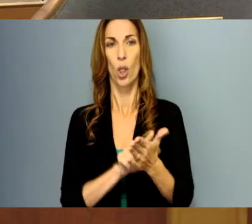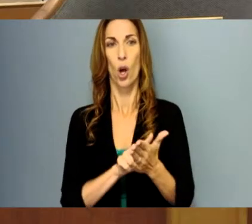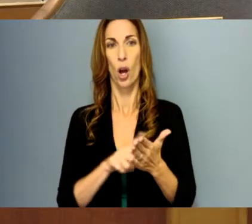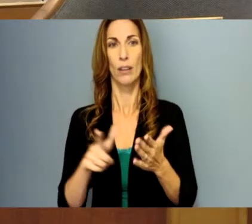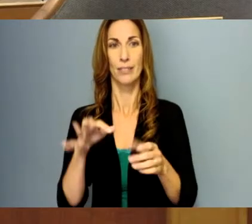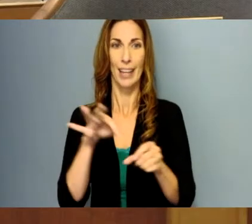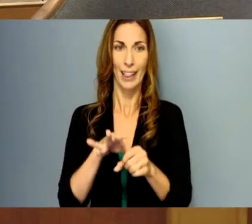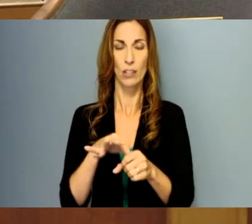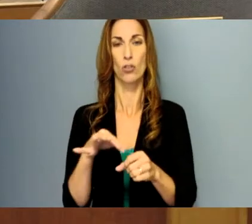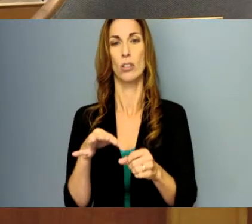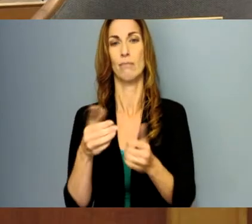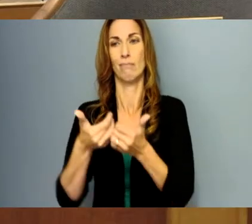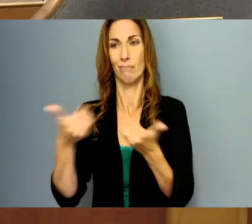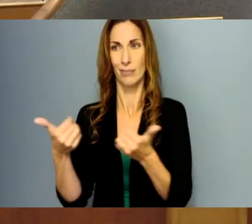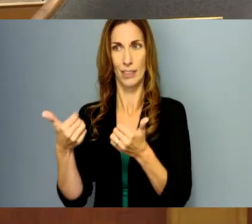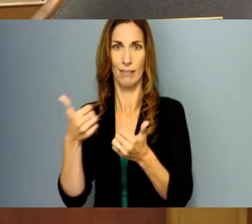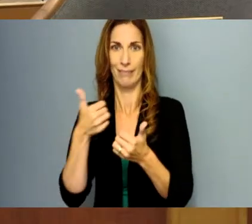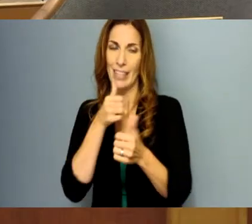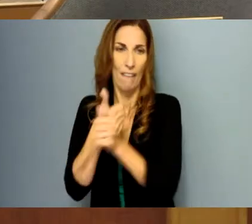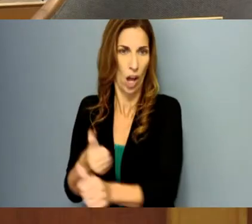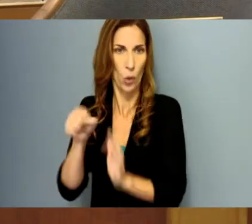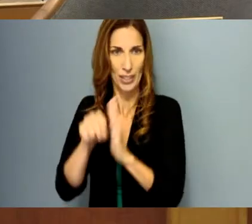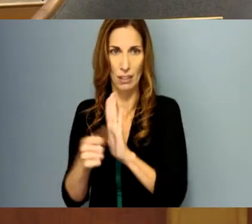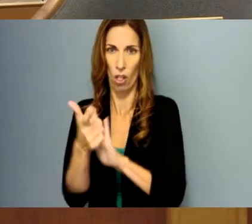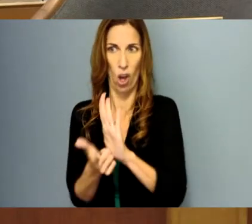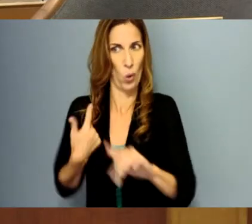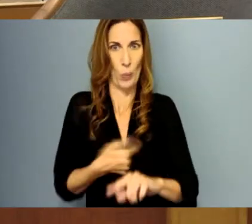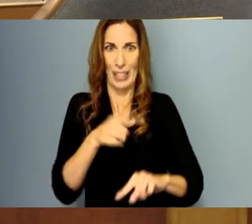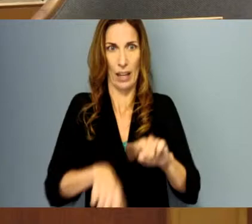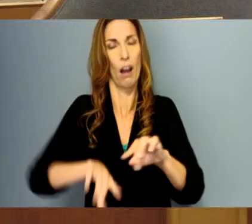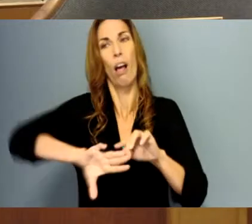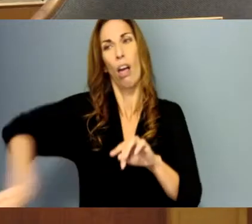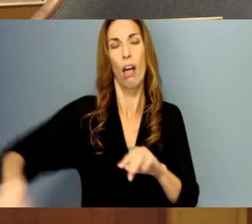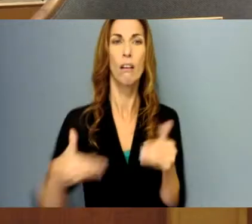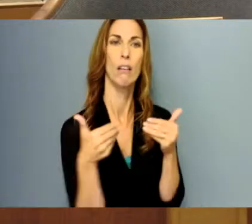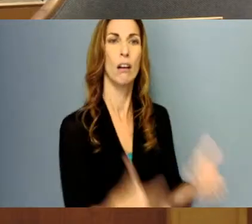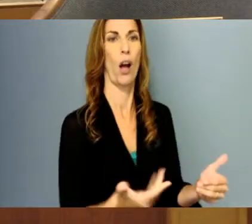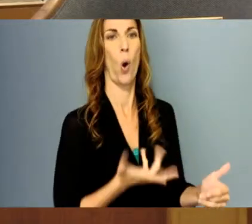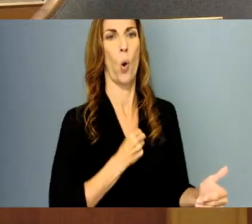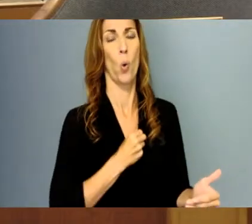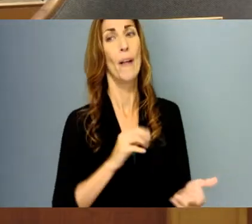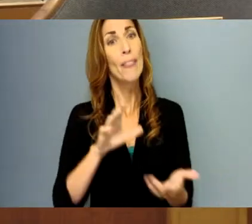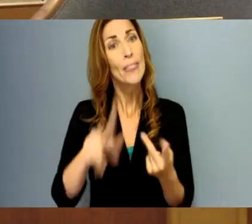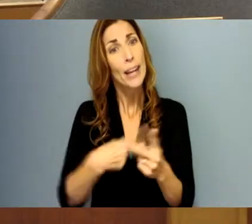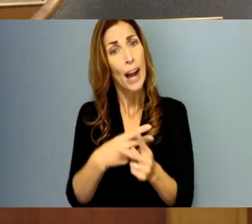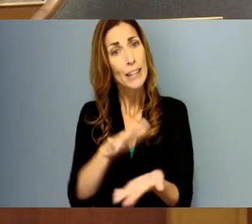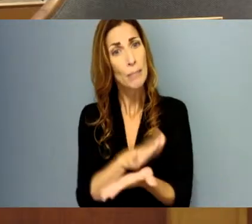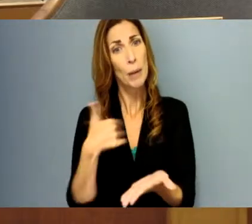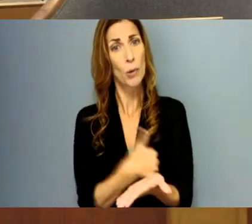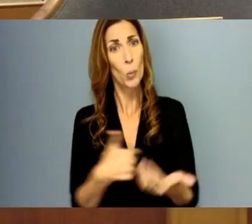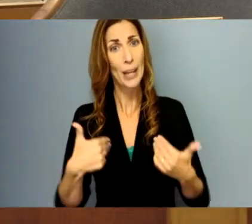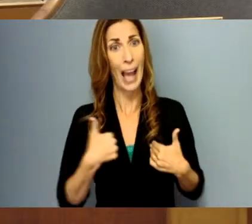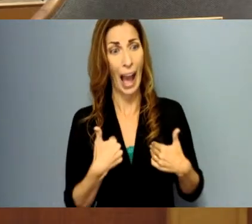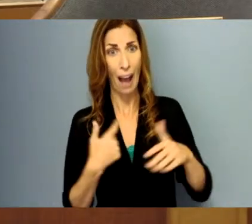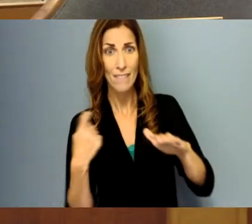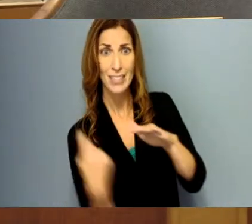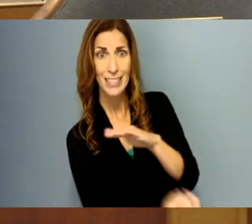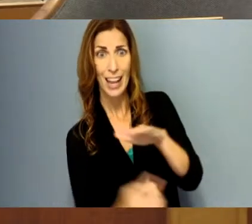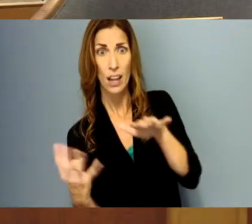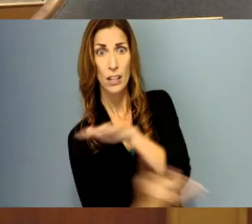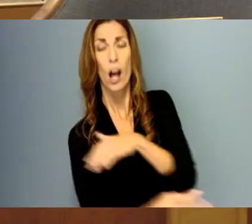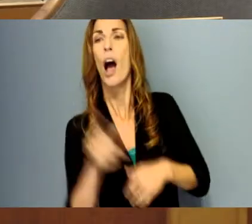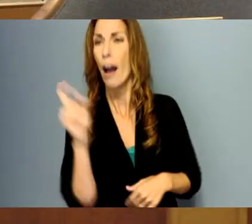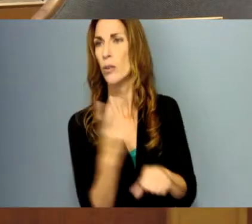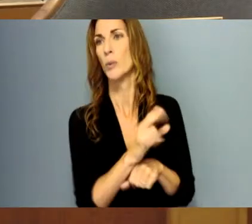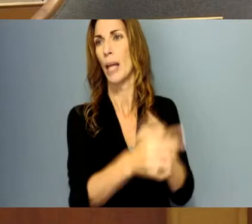elections, outside of state law. So the type of paper that we have that goes through our scanners, we have to use the scanners.